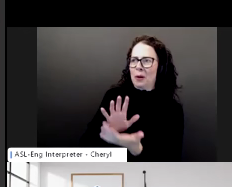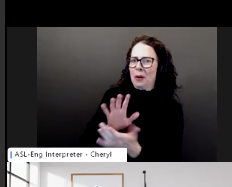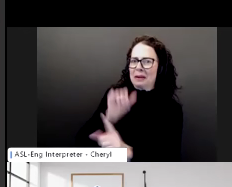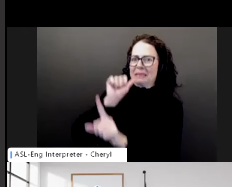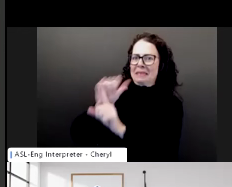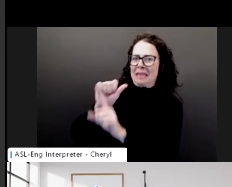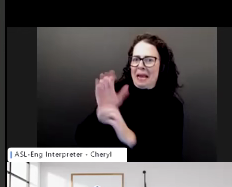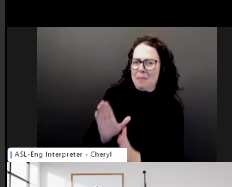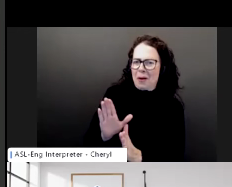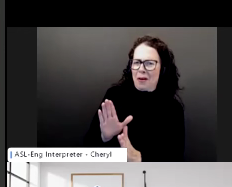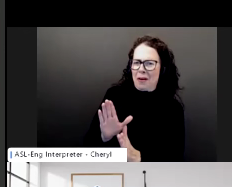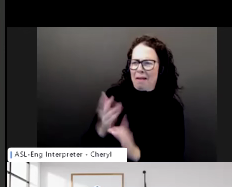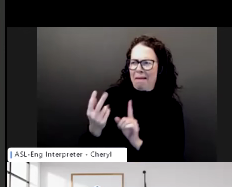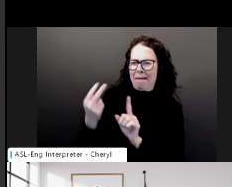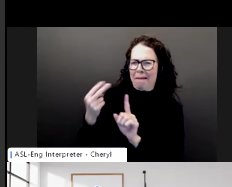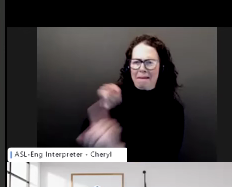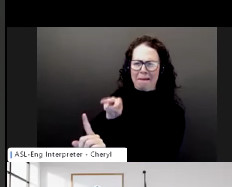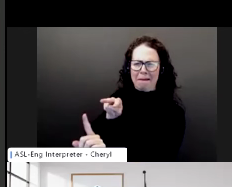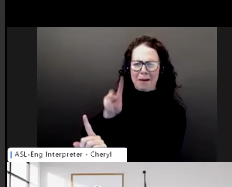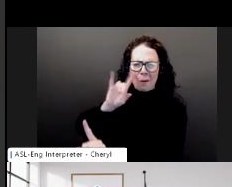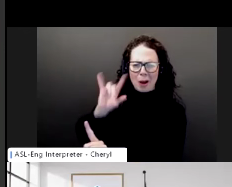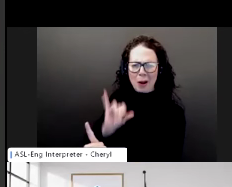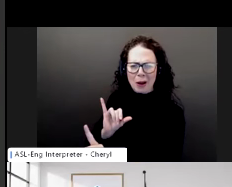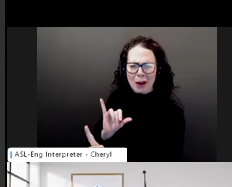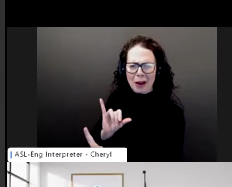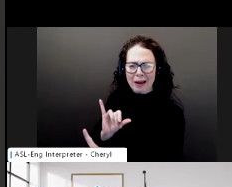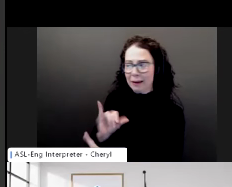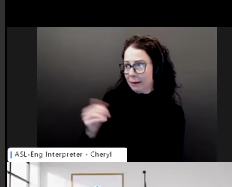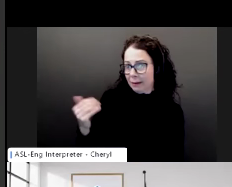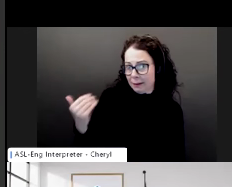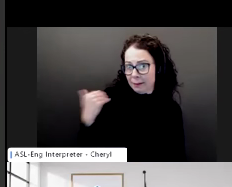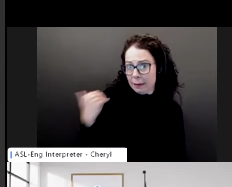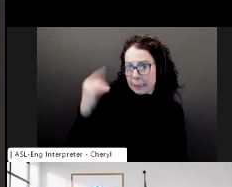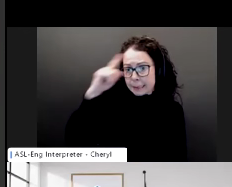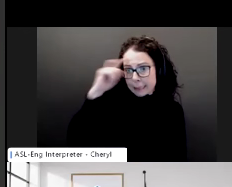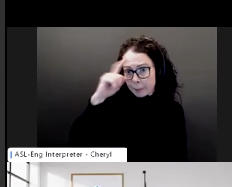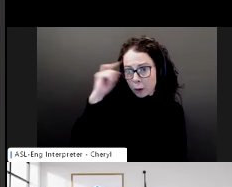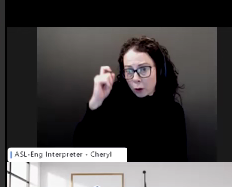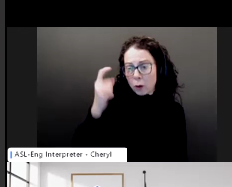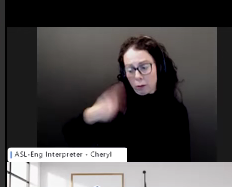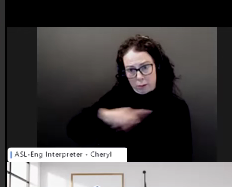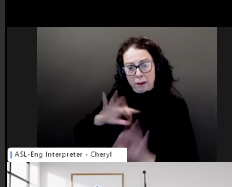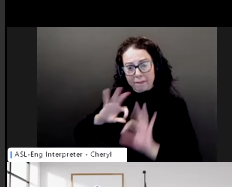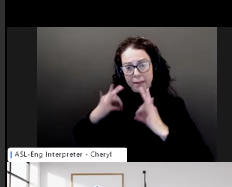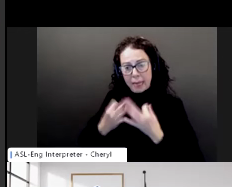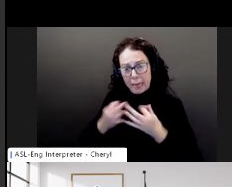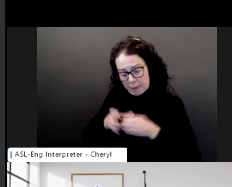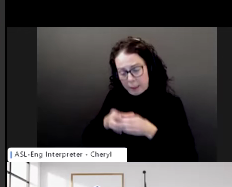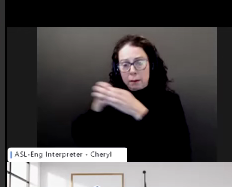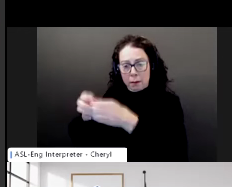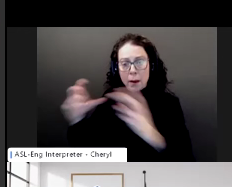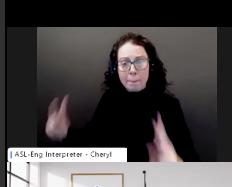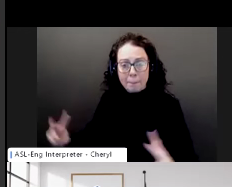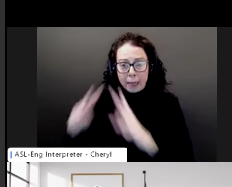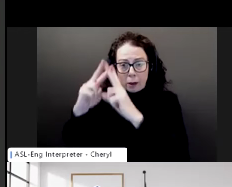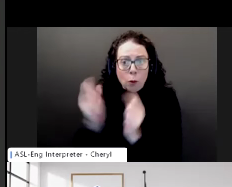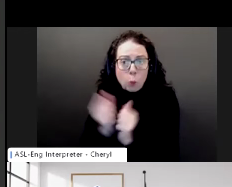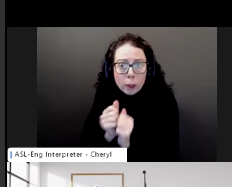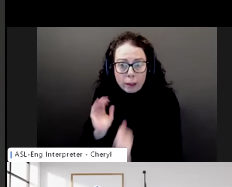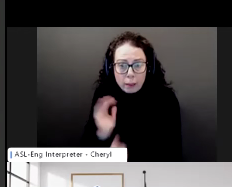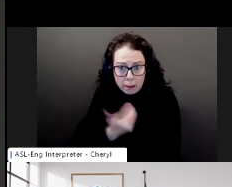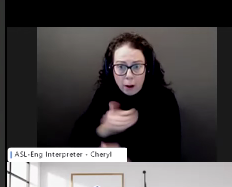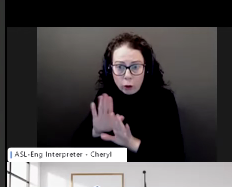way. This past summer, we took our kids to Paris. And why am I telling you this? Because one of the